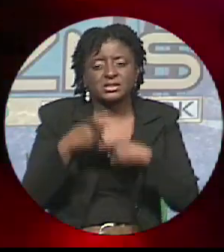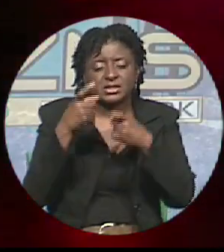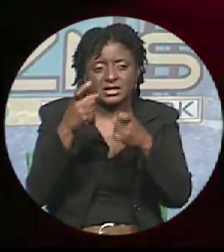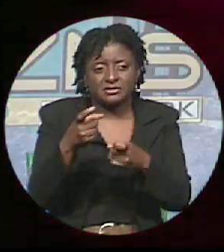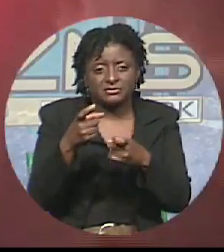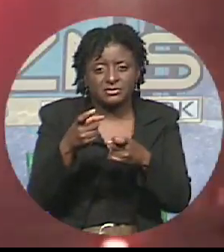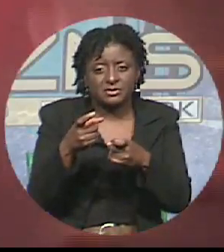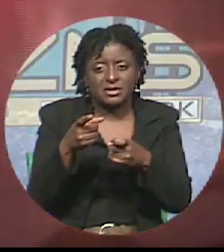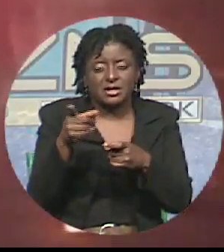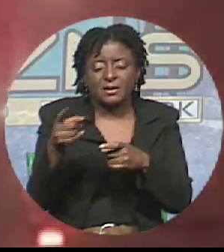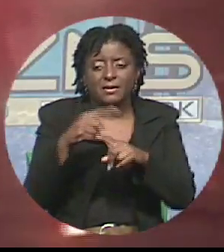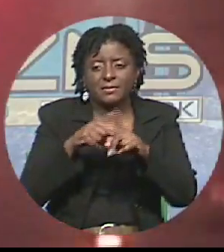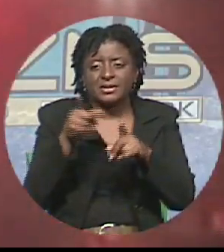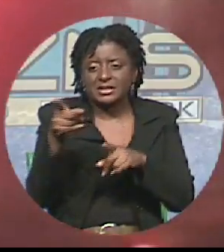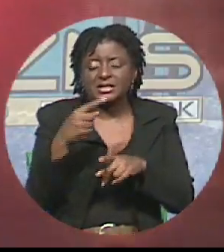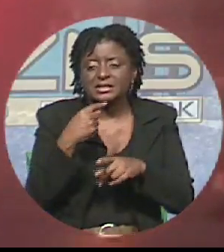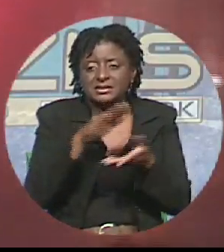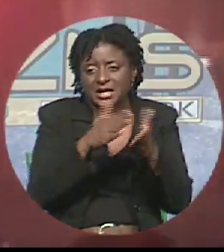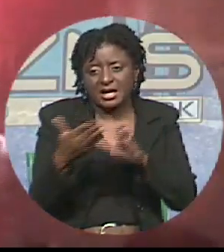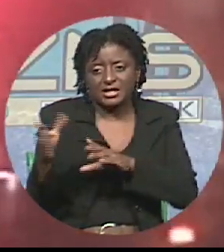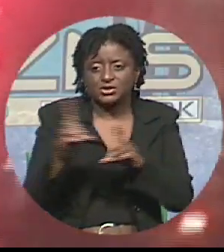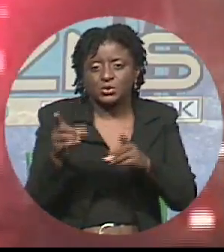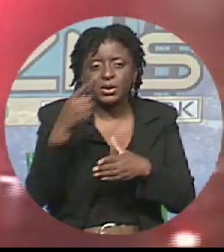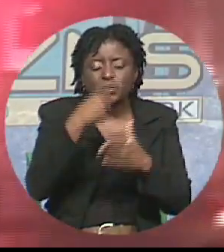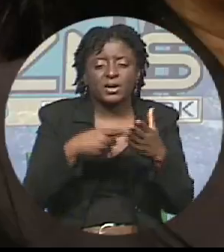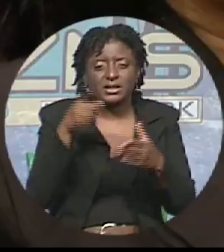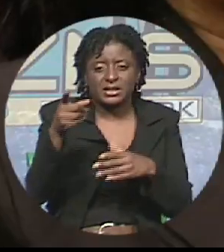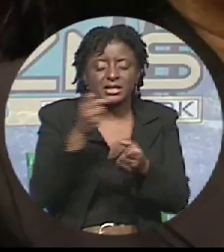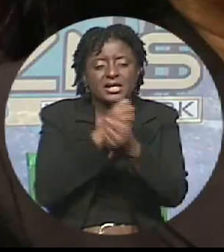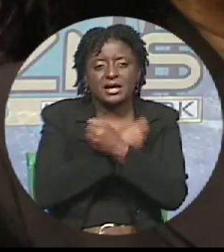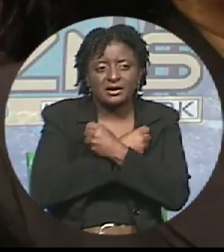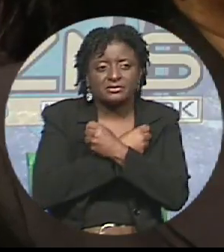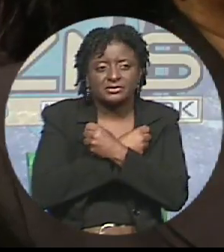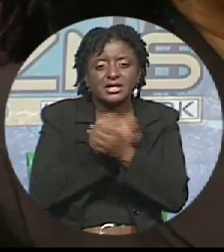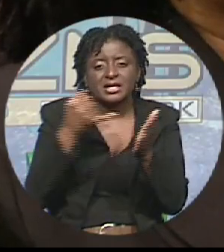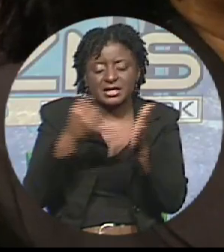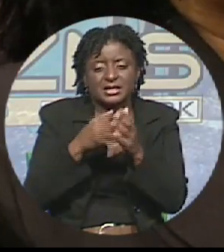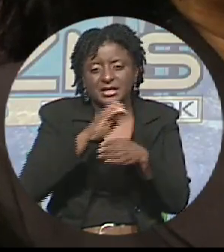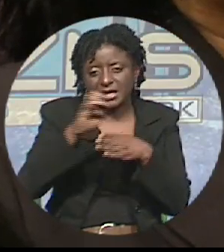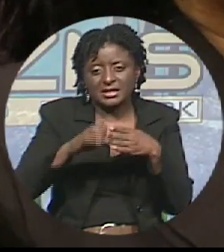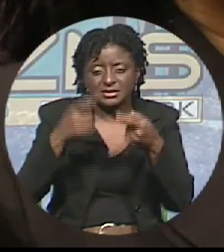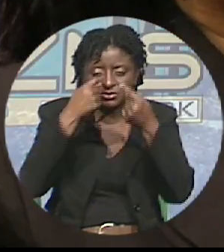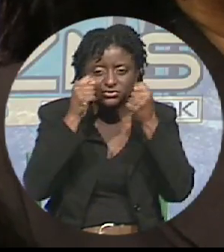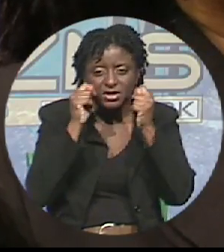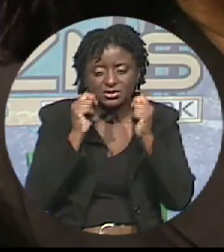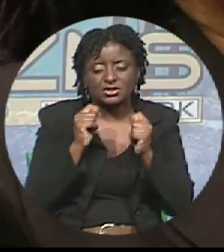but he died doing what he loved. Even though it ended tragic,